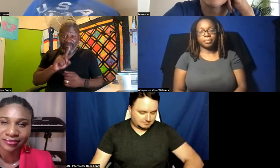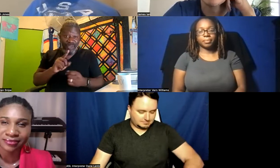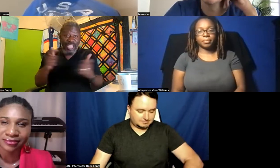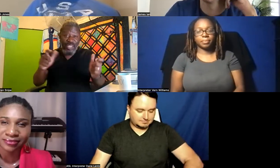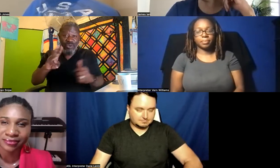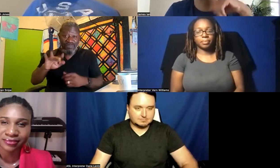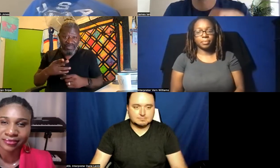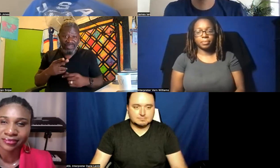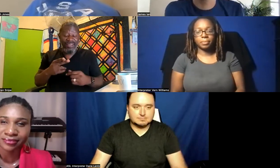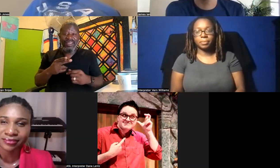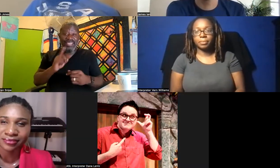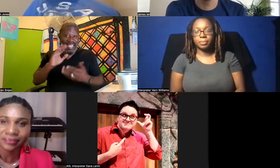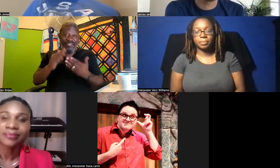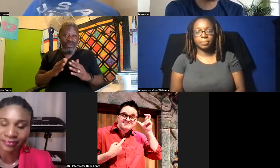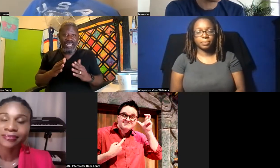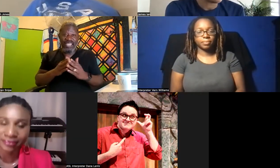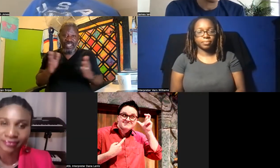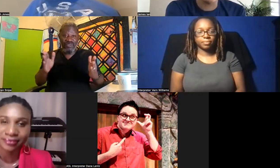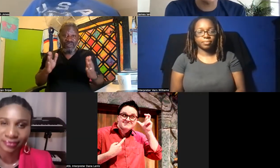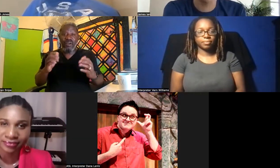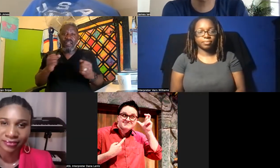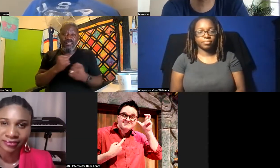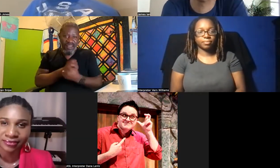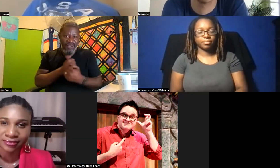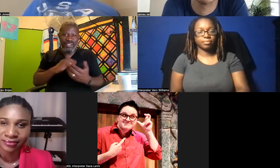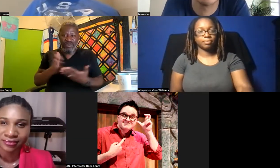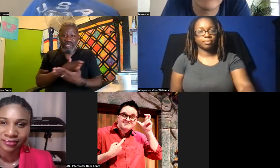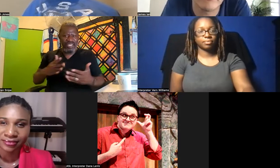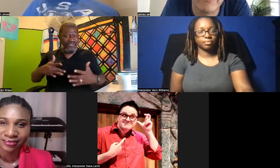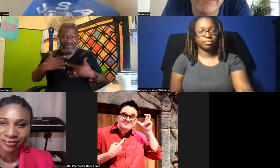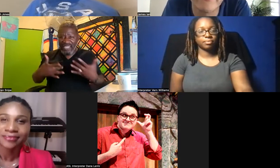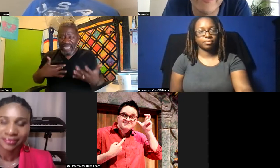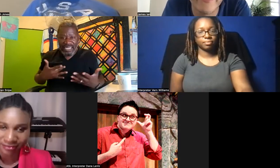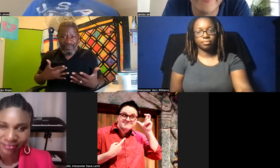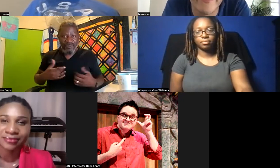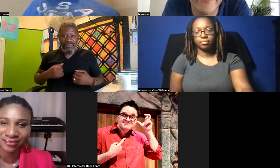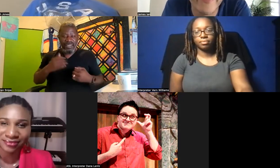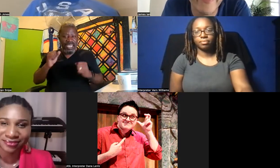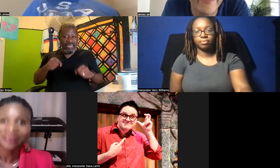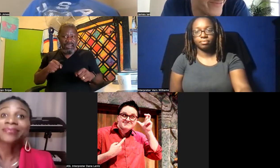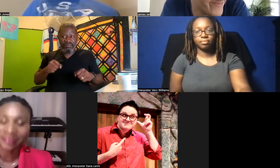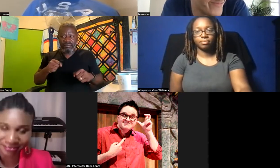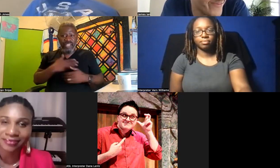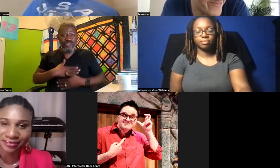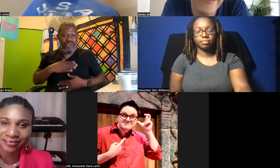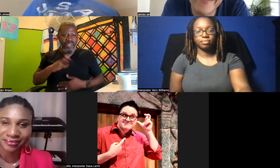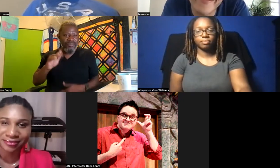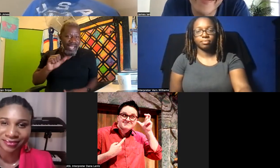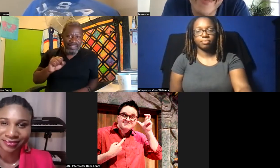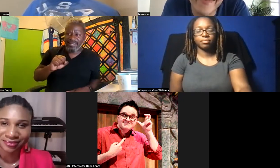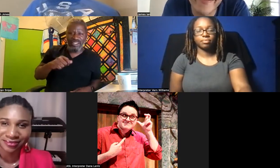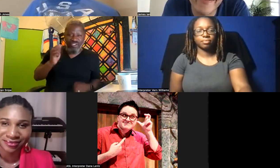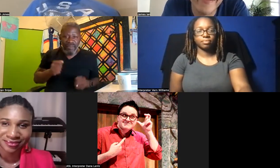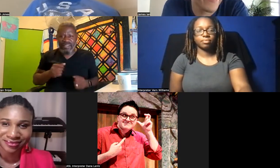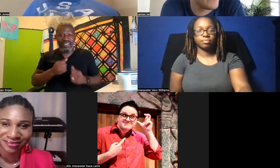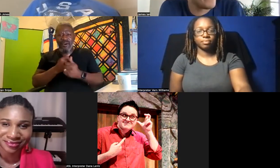that's a huge myth. The deaf community in general loves music. They can feel it. They enjoy the